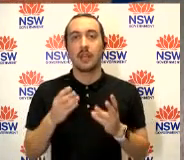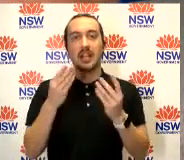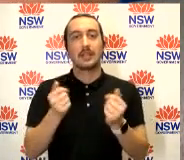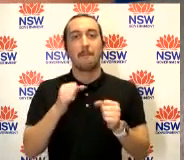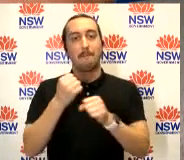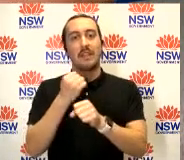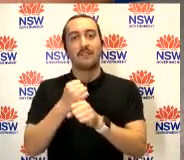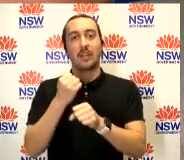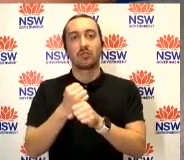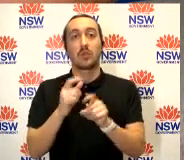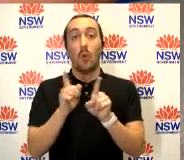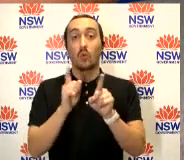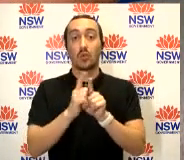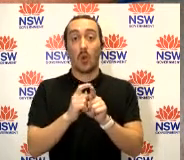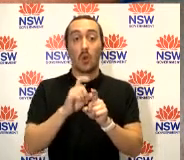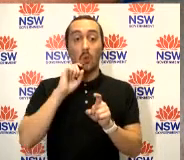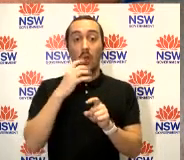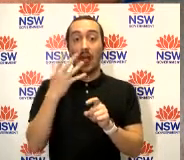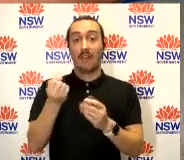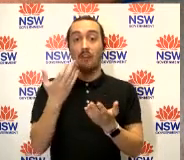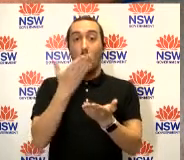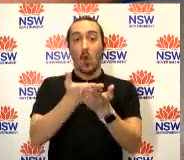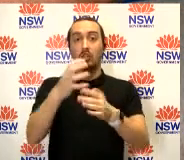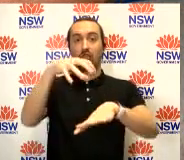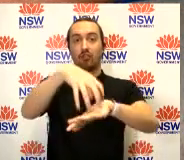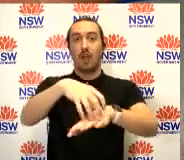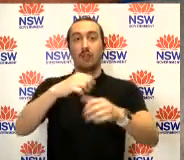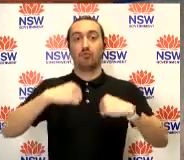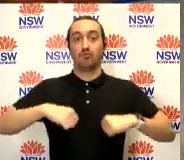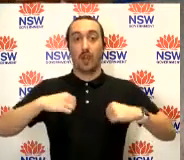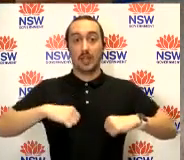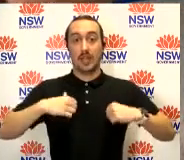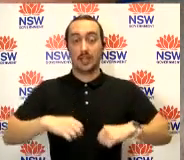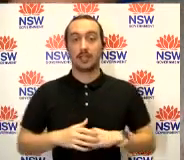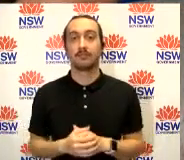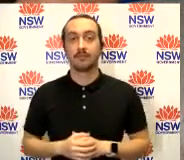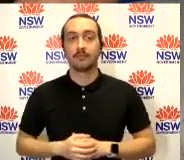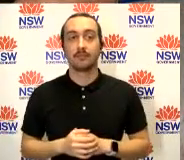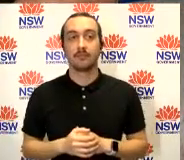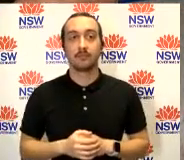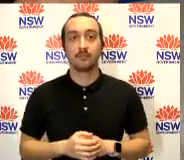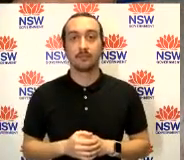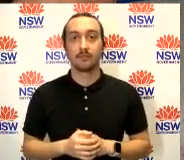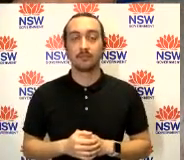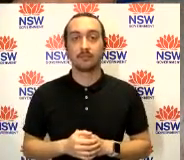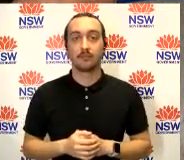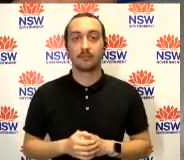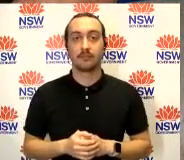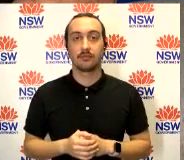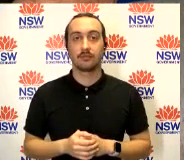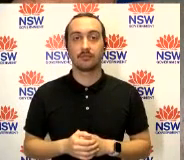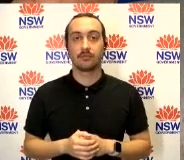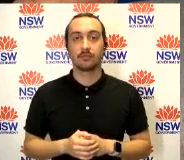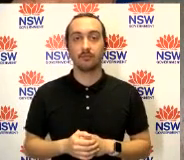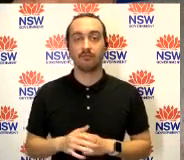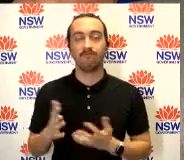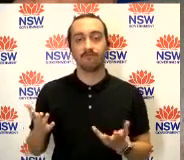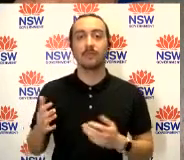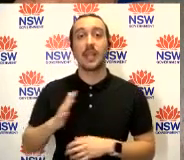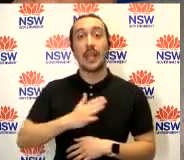some on-site training to give you a bit of a more indication before you rely on it. Yeah. Interesting, I had